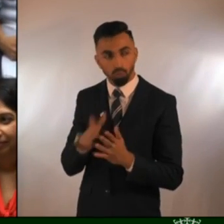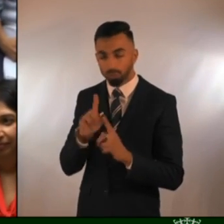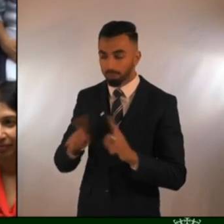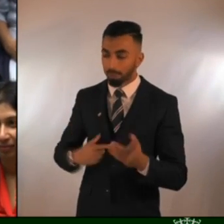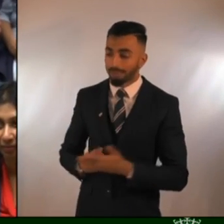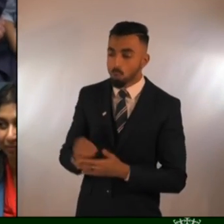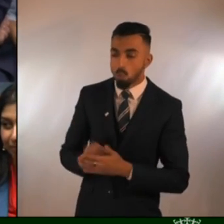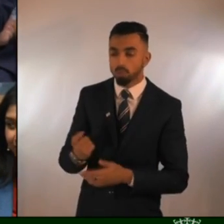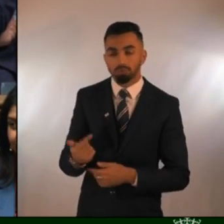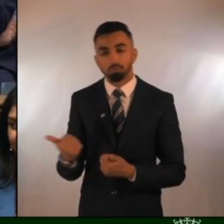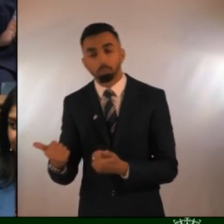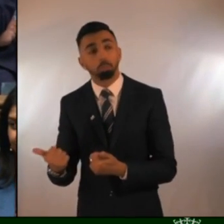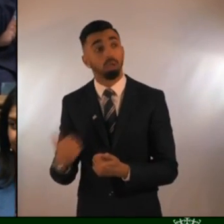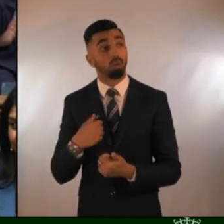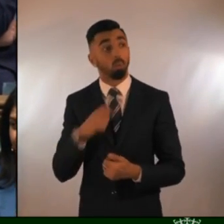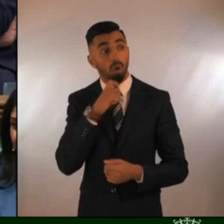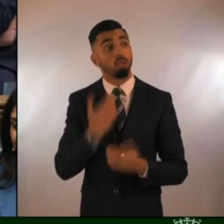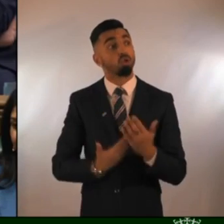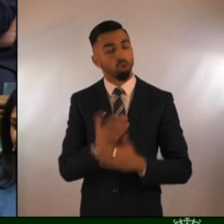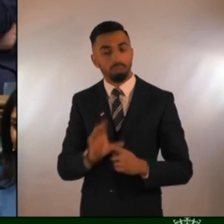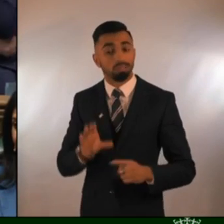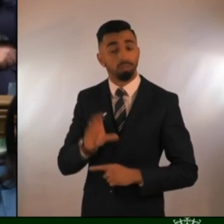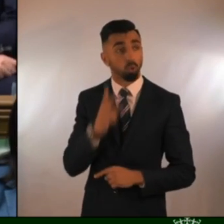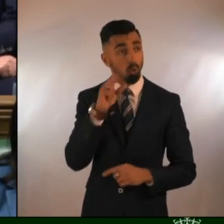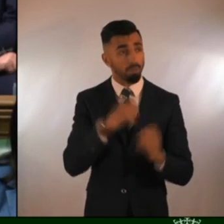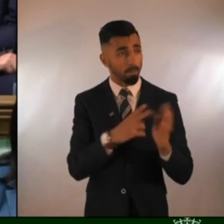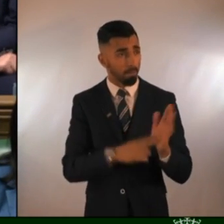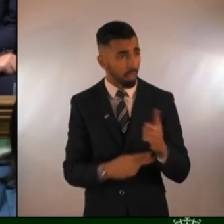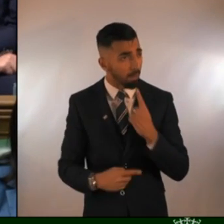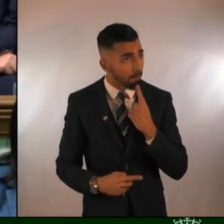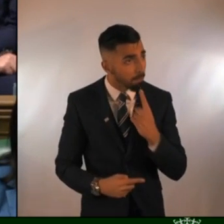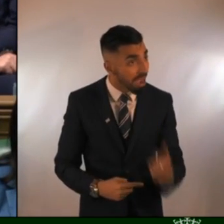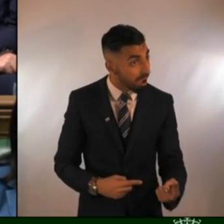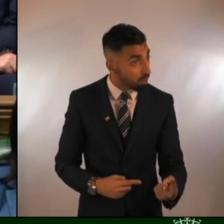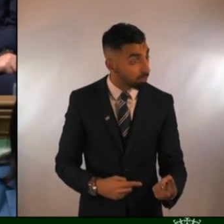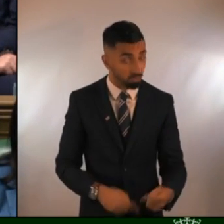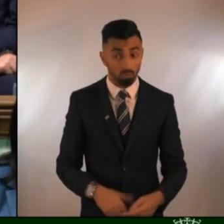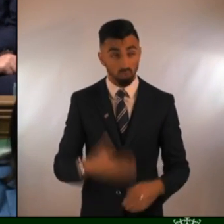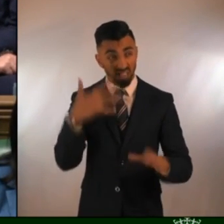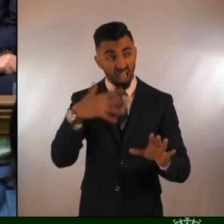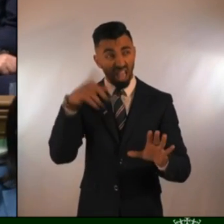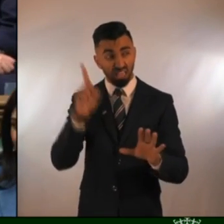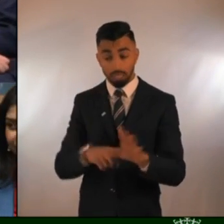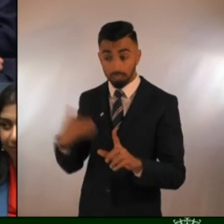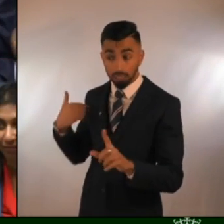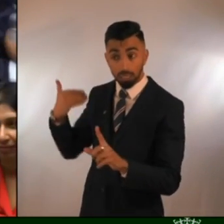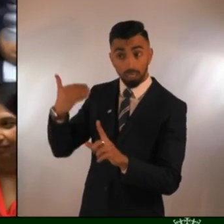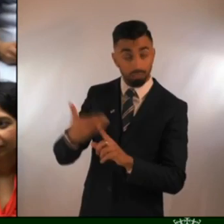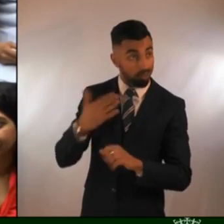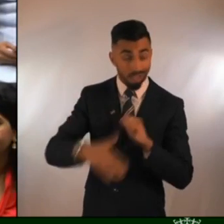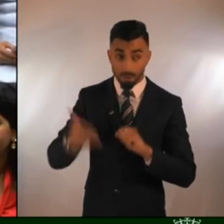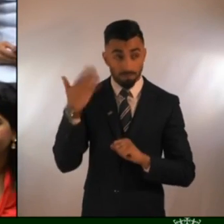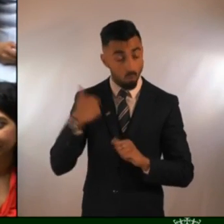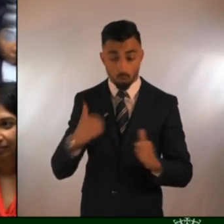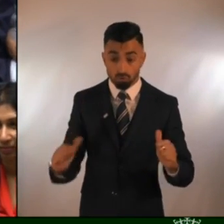of £12 billion. This will be the largest cash investment in affordable housing in a decade. To support local authorities to invest